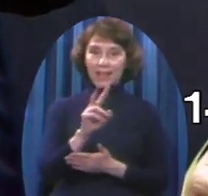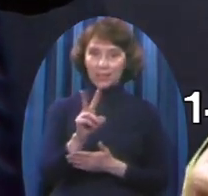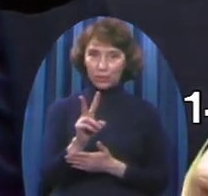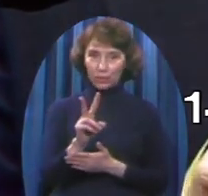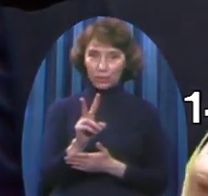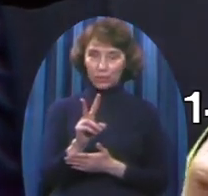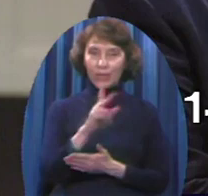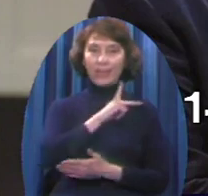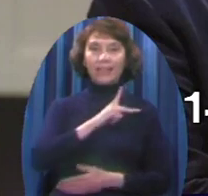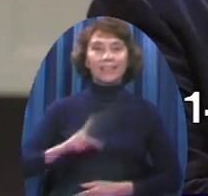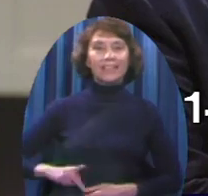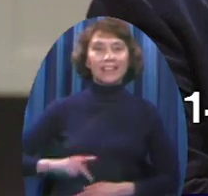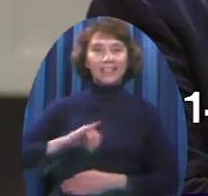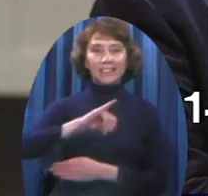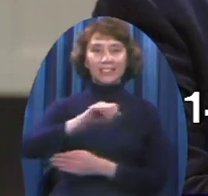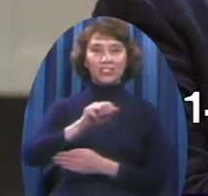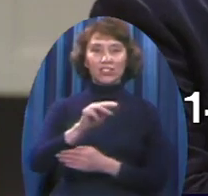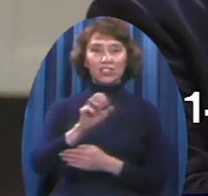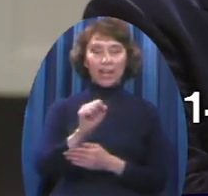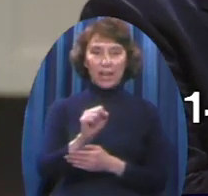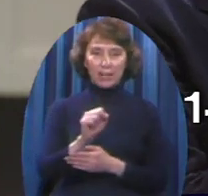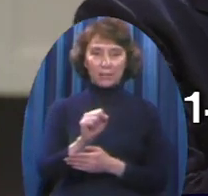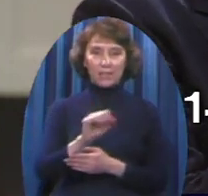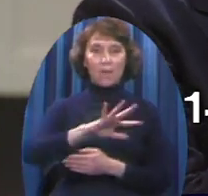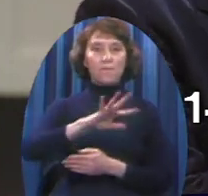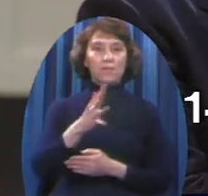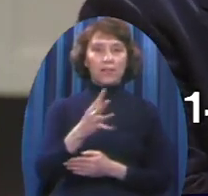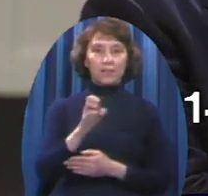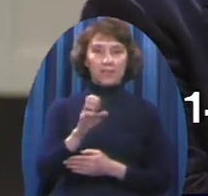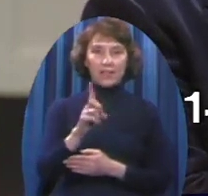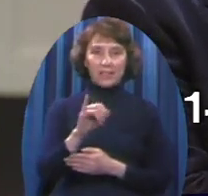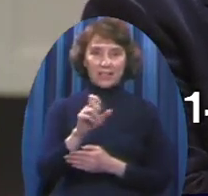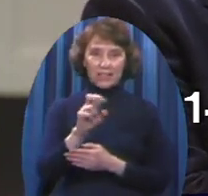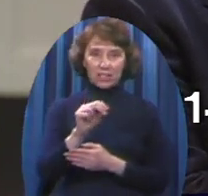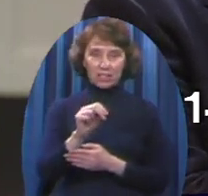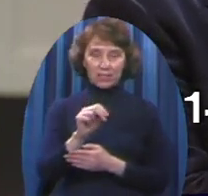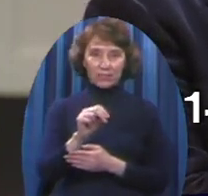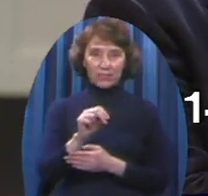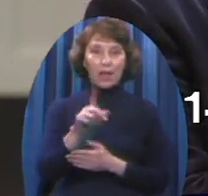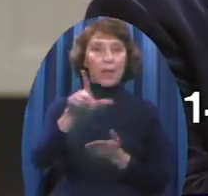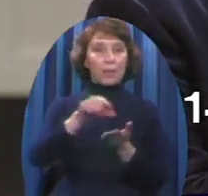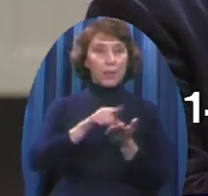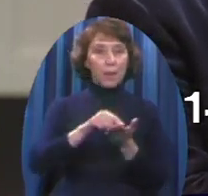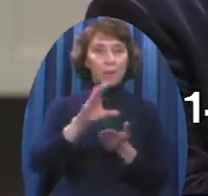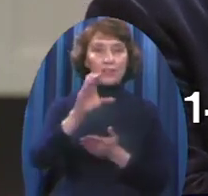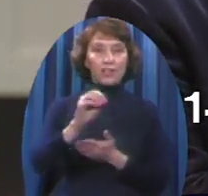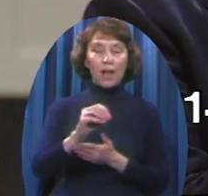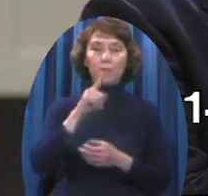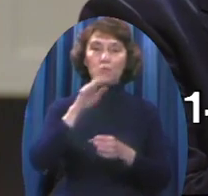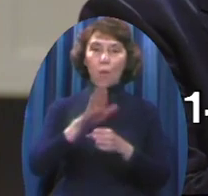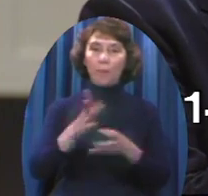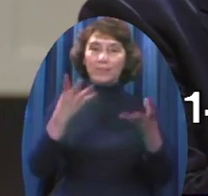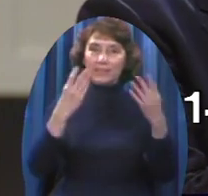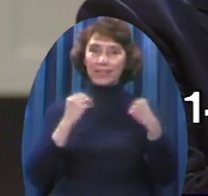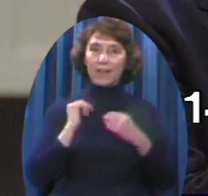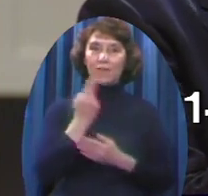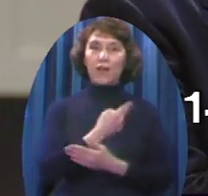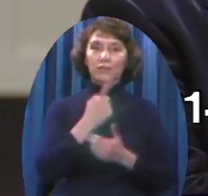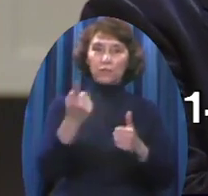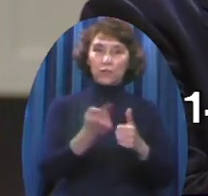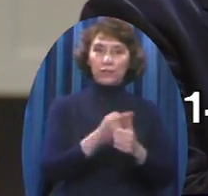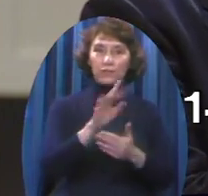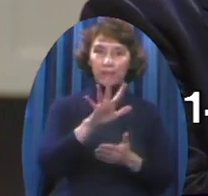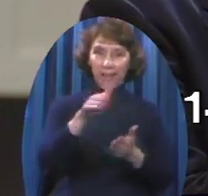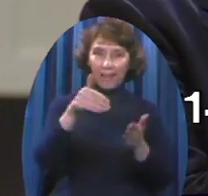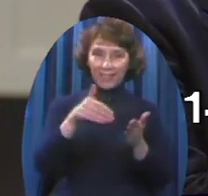It's not off the presses yet. Thomas Nelson Publishing Company agreed to give us the first 5,000 copies for our special donors, and it will